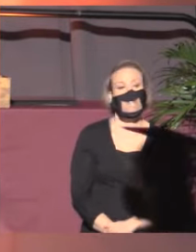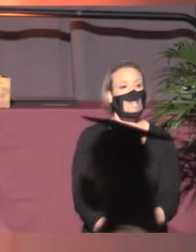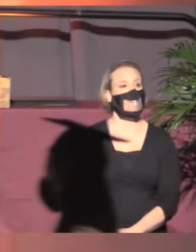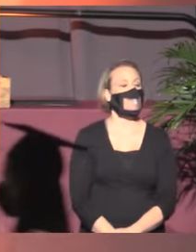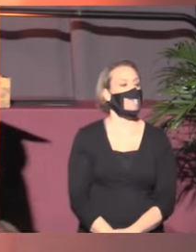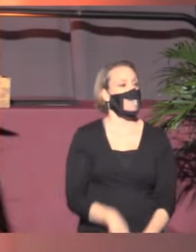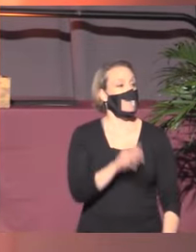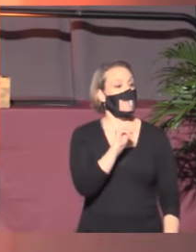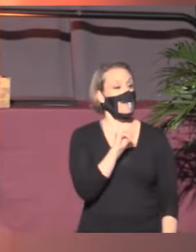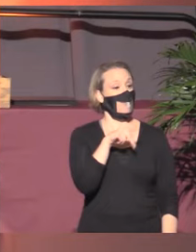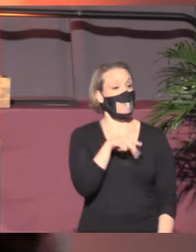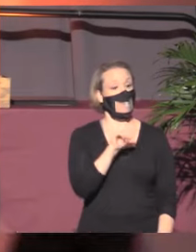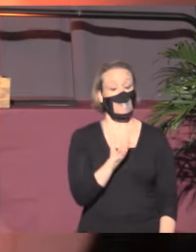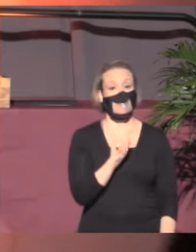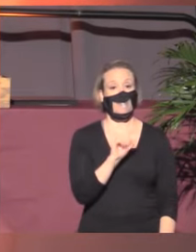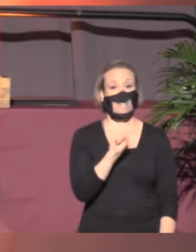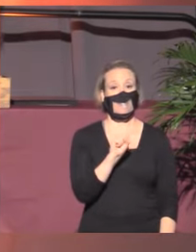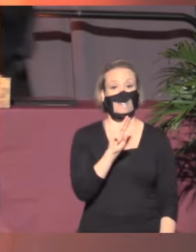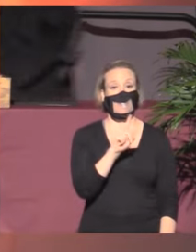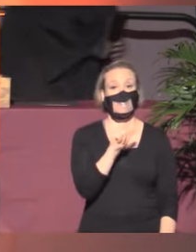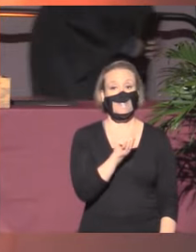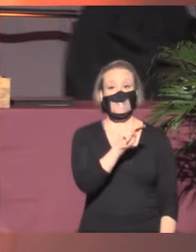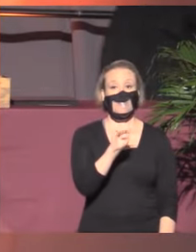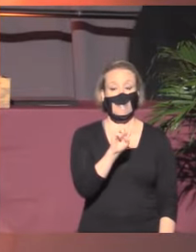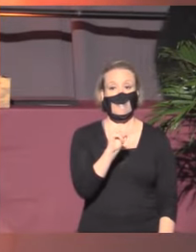Master of Public Administration, Suzanne Murphy.